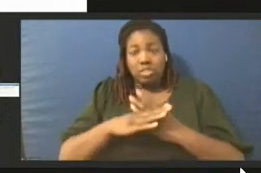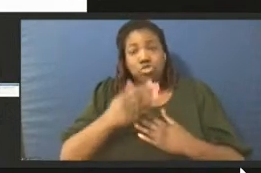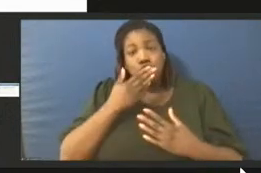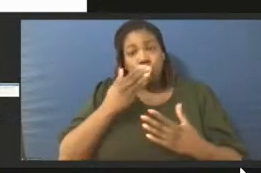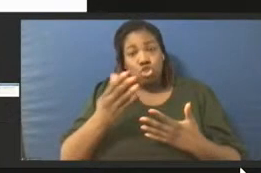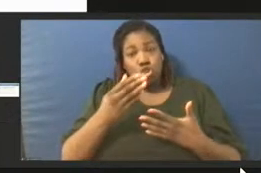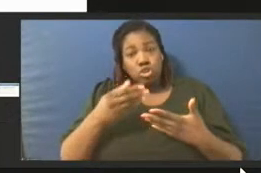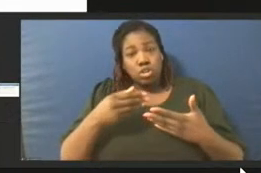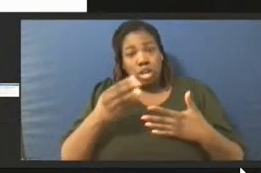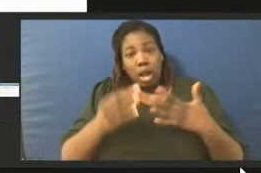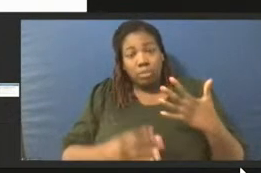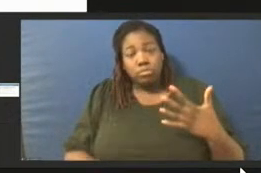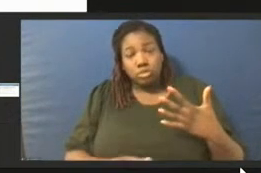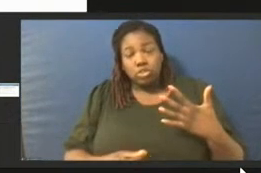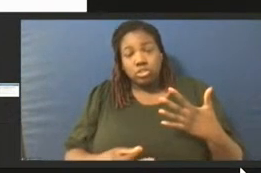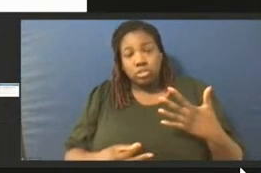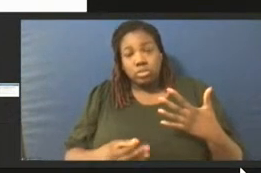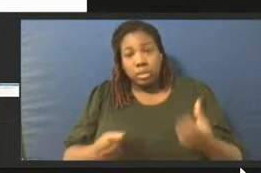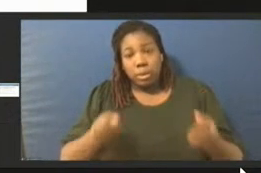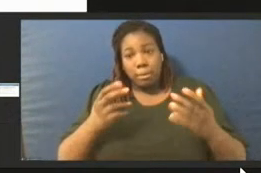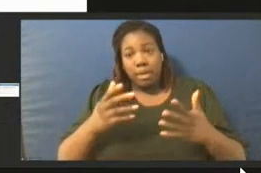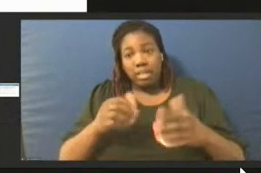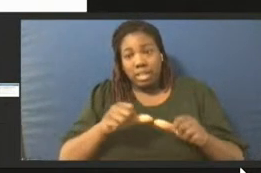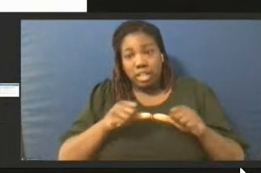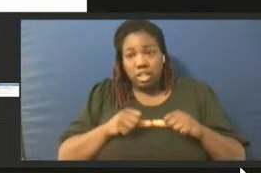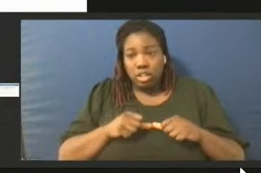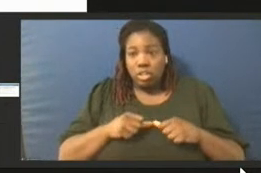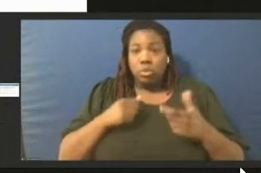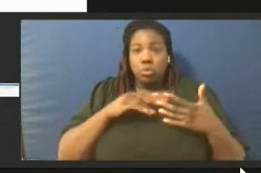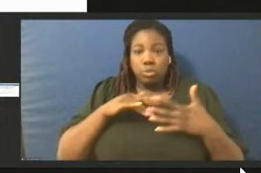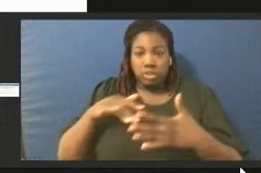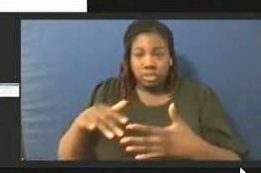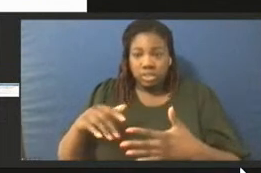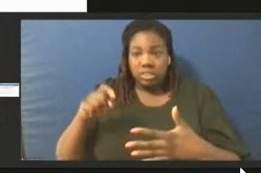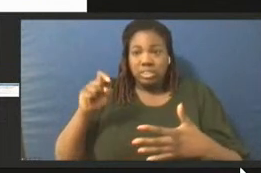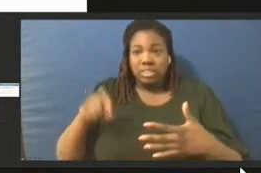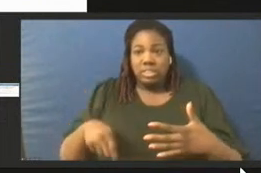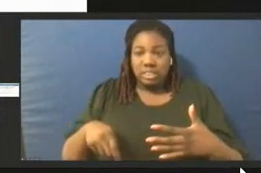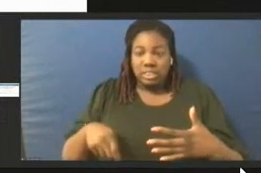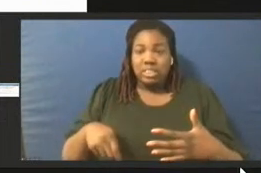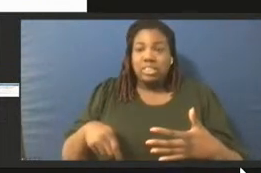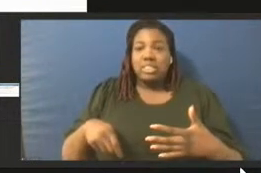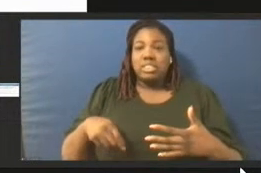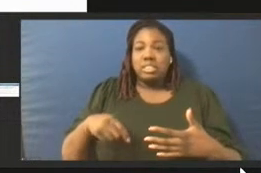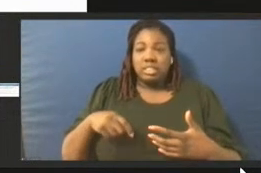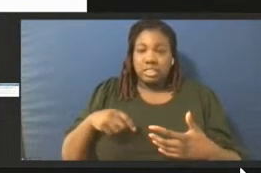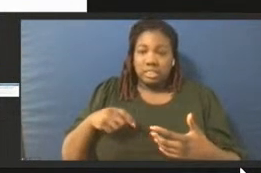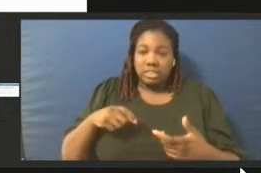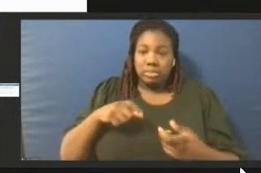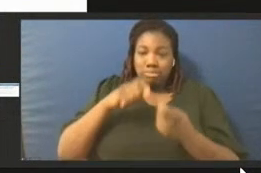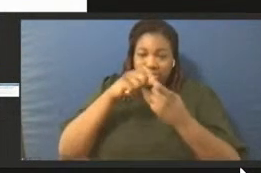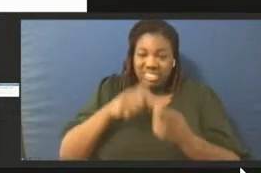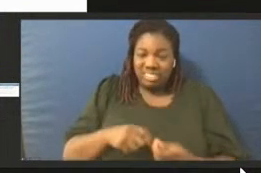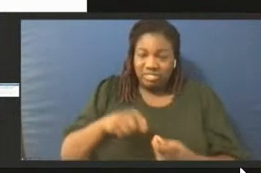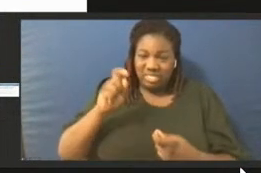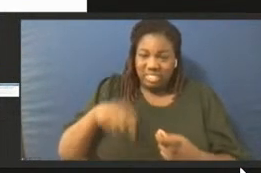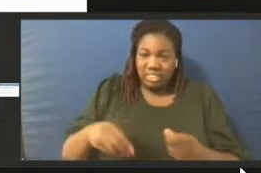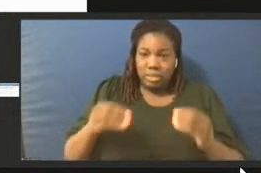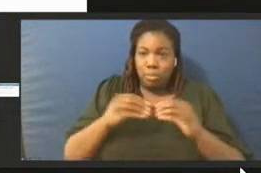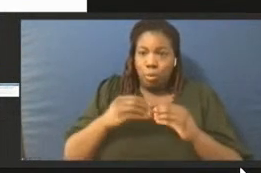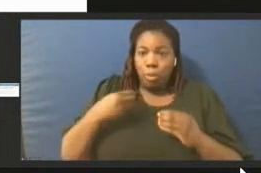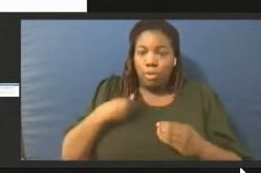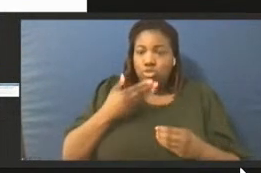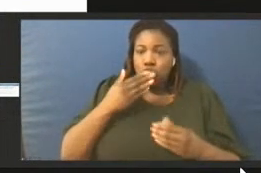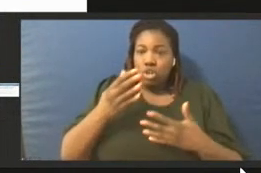many areas. It's been studied, it needs to be detailed more, but is a viable solution to people